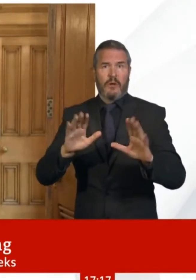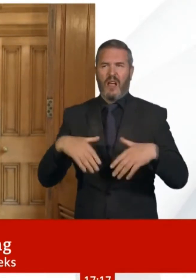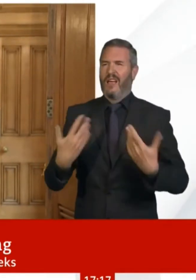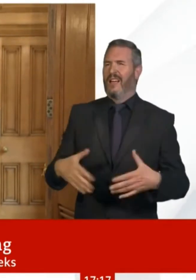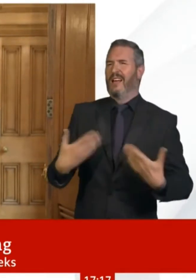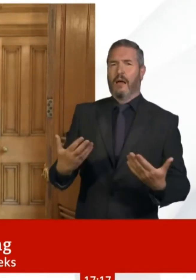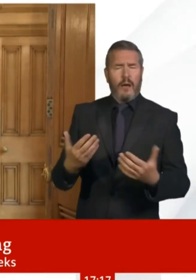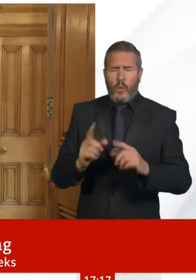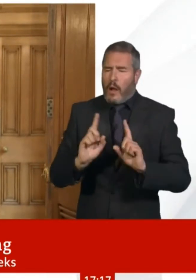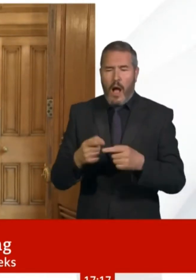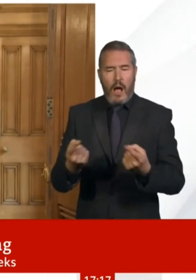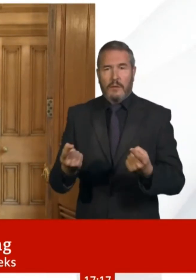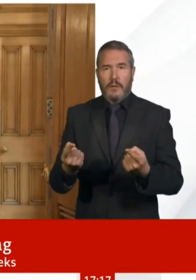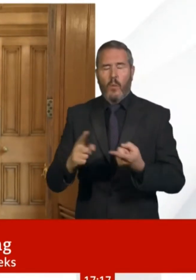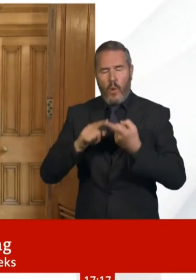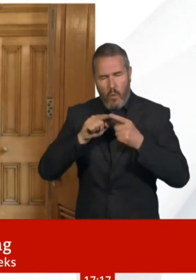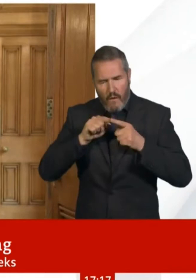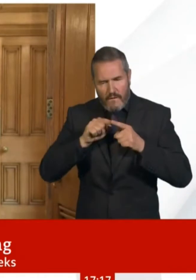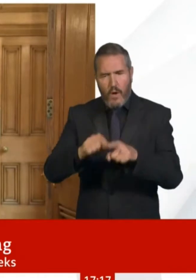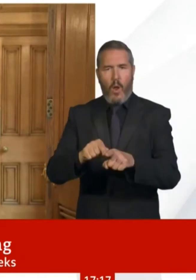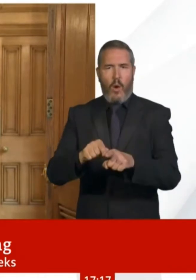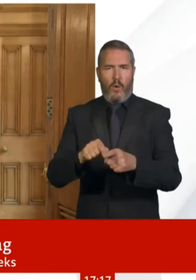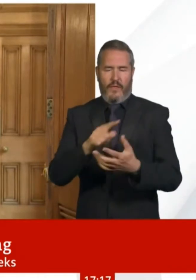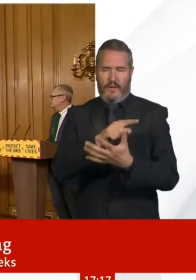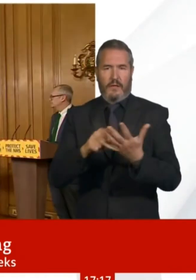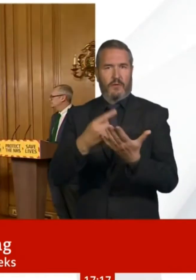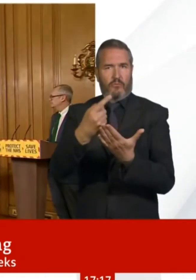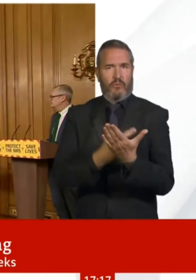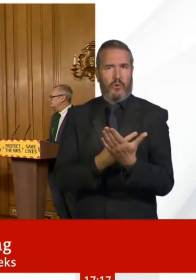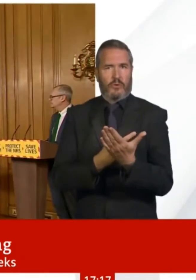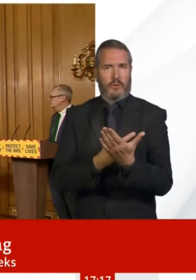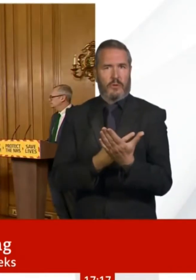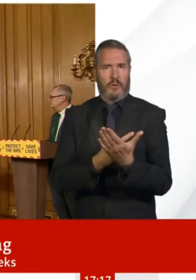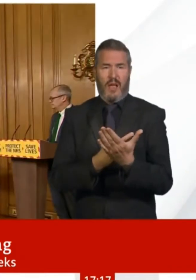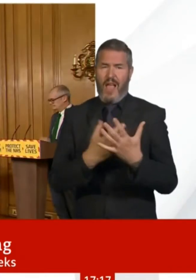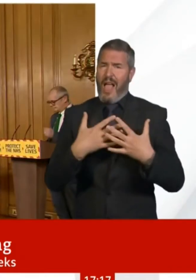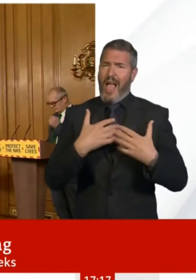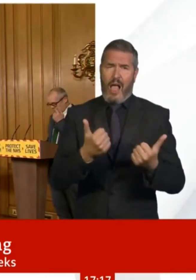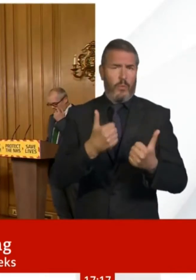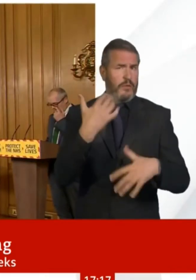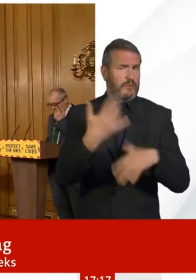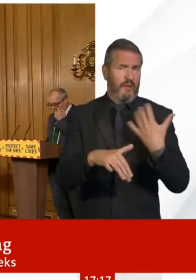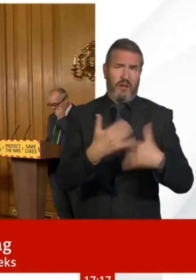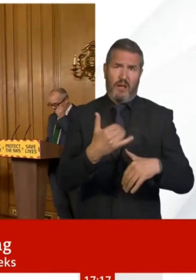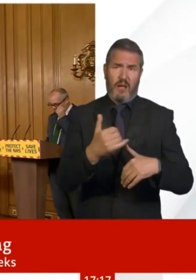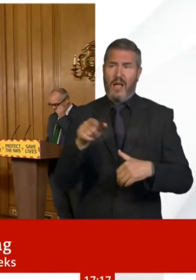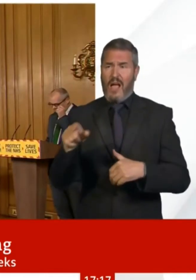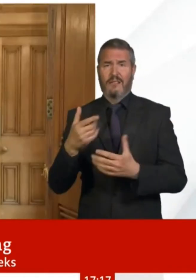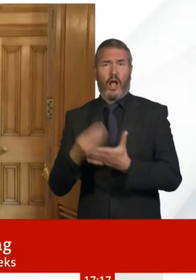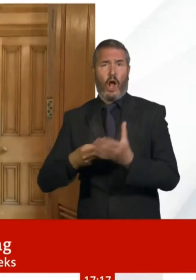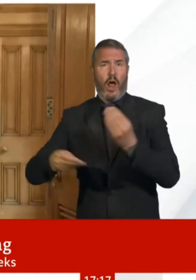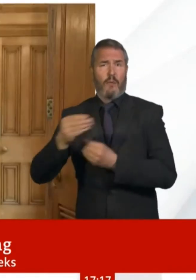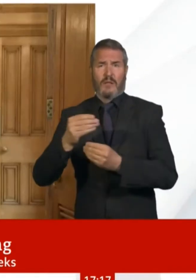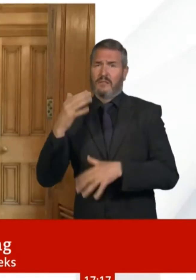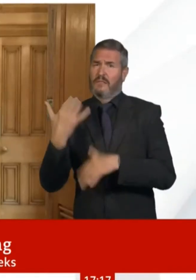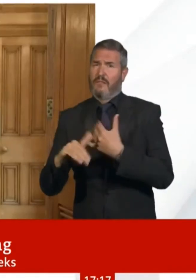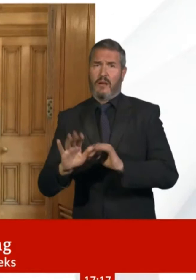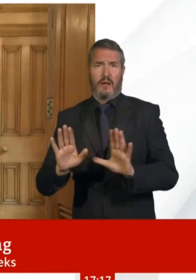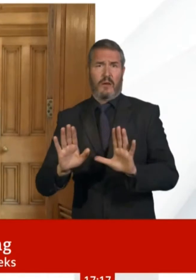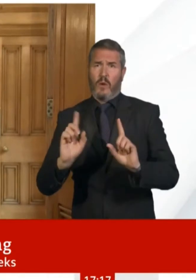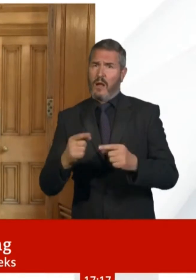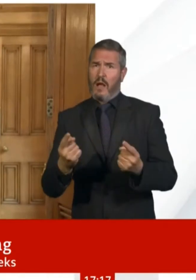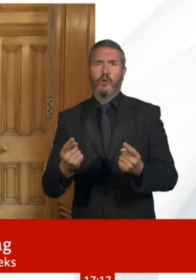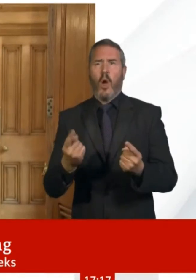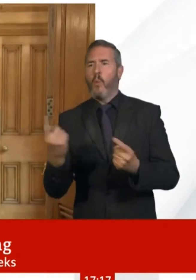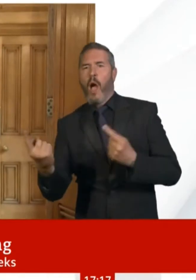would be, as Sir Patrick has explained, damaging for public health, but also damaging for the economy. It's not a trade-off